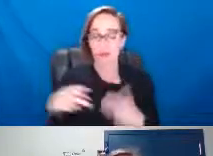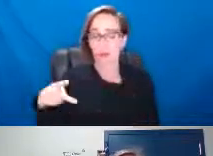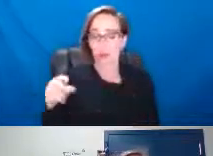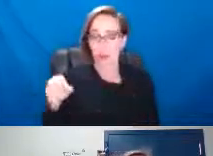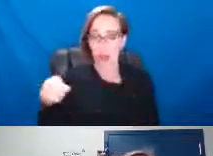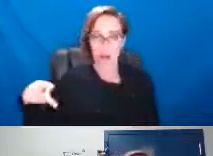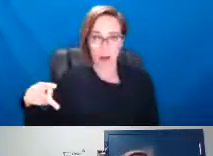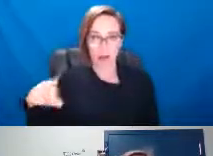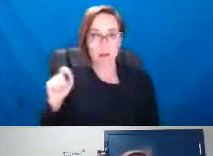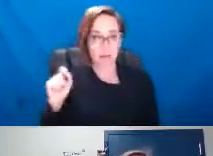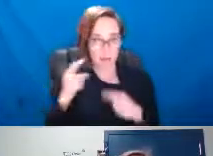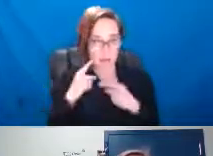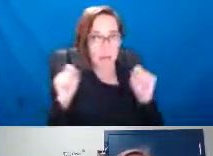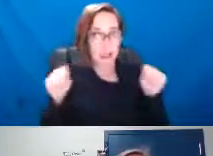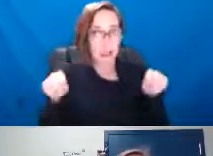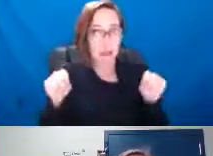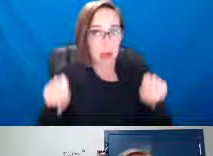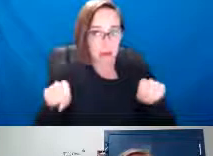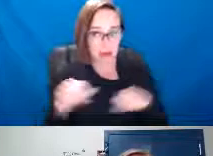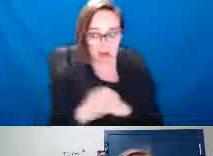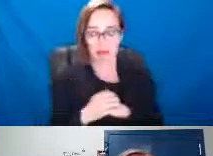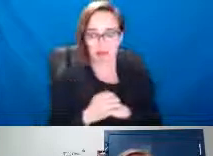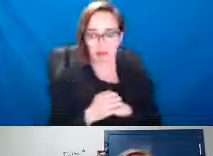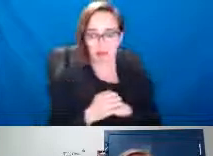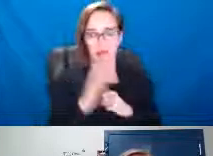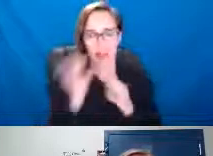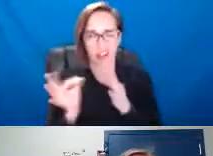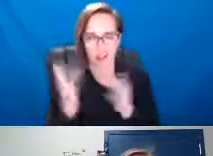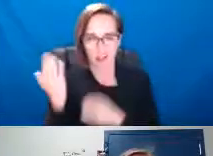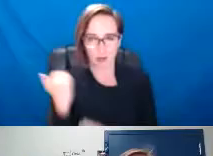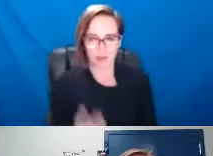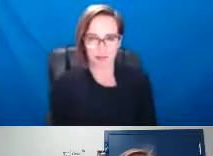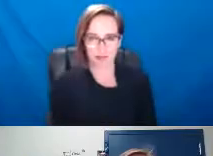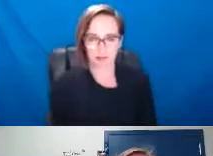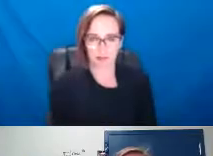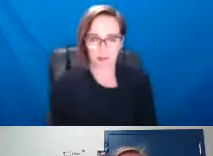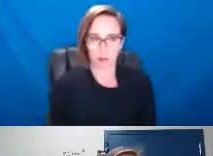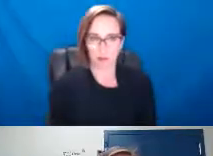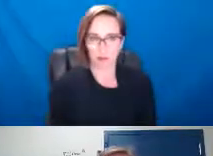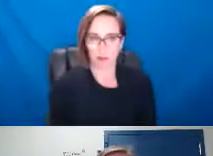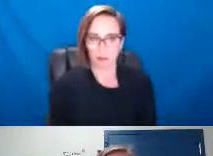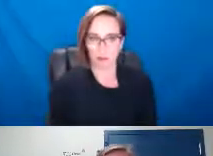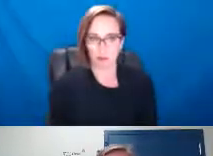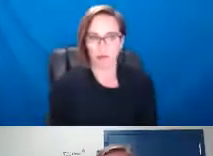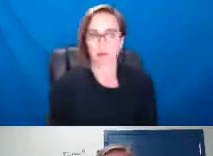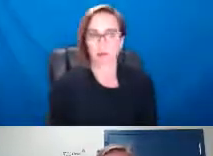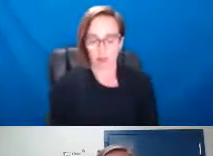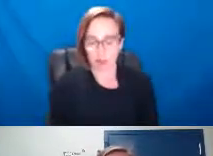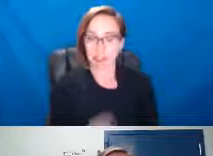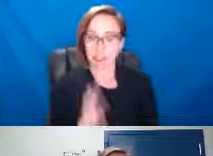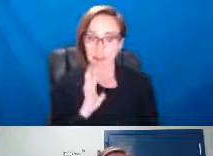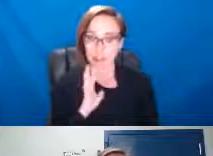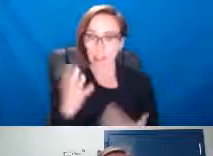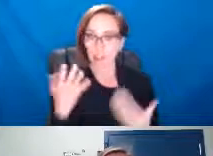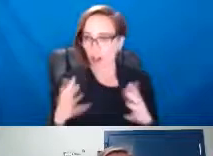possible. And I will talk about why that's possible. Speech. Again, we've already